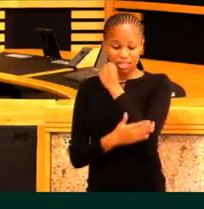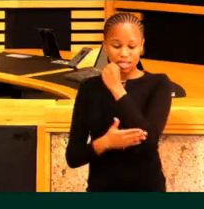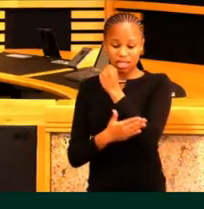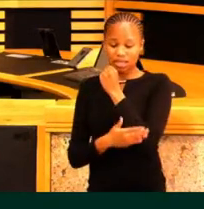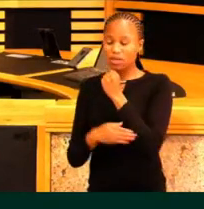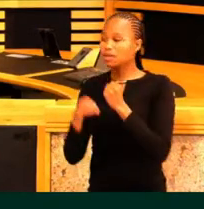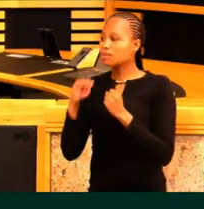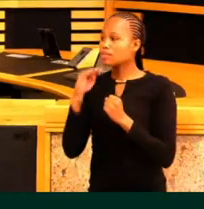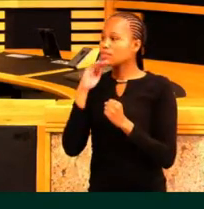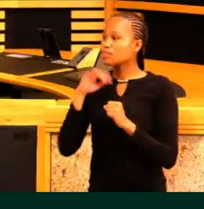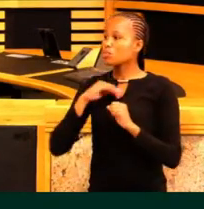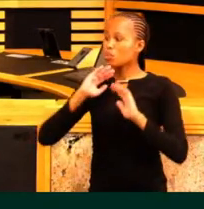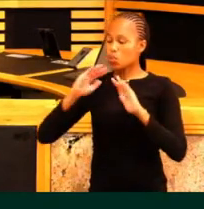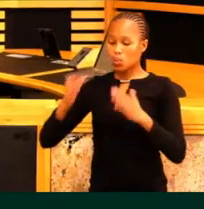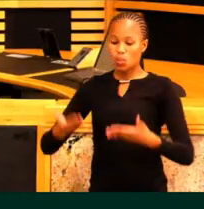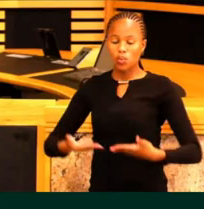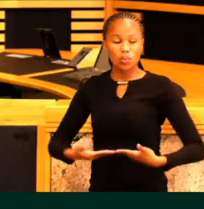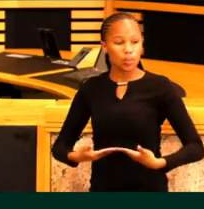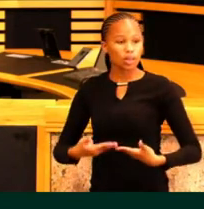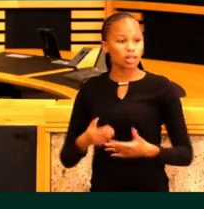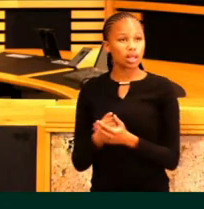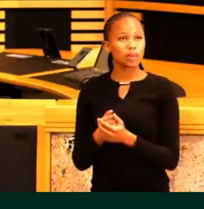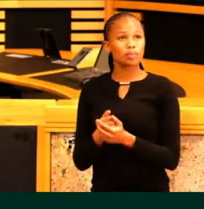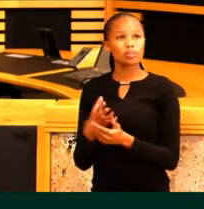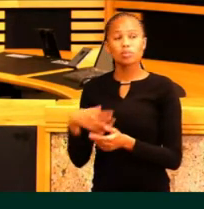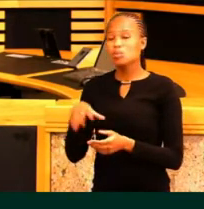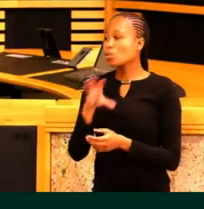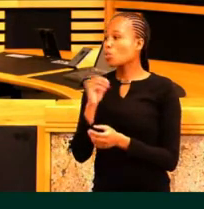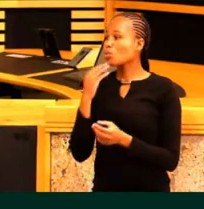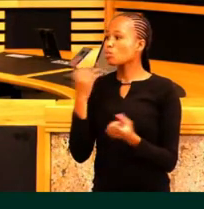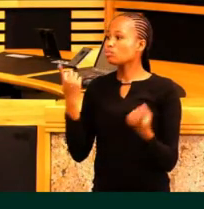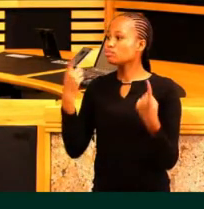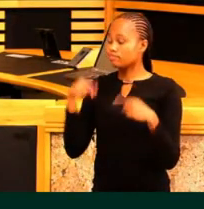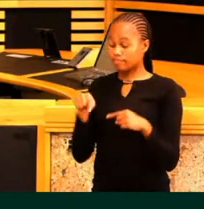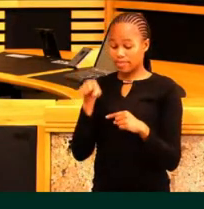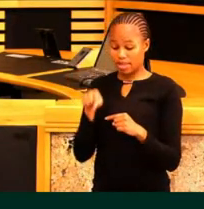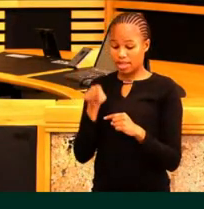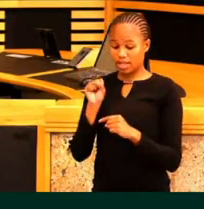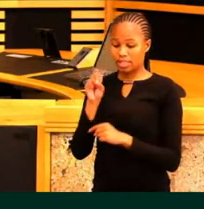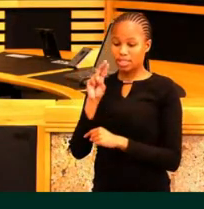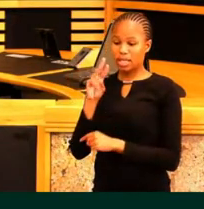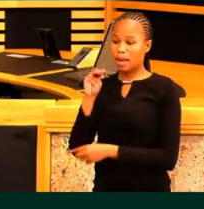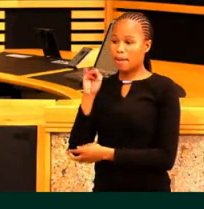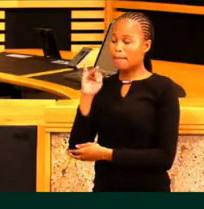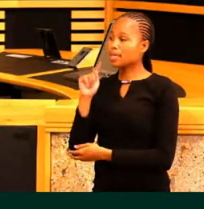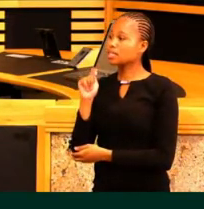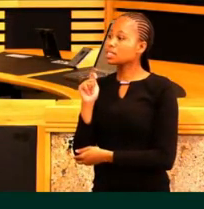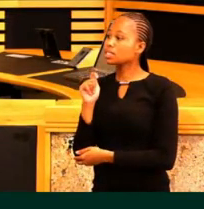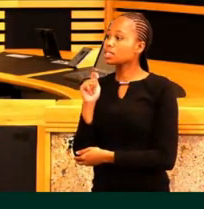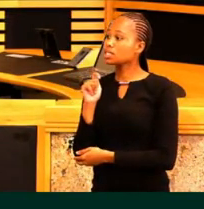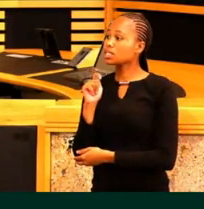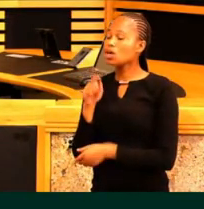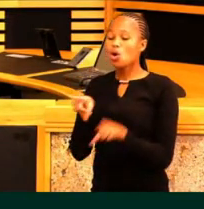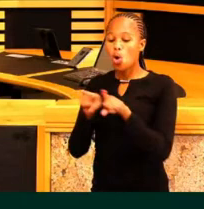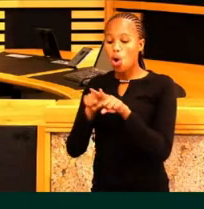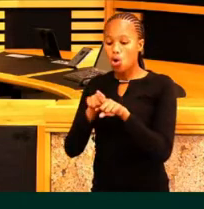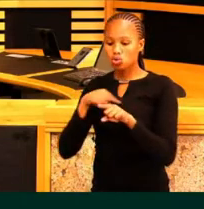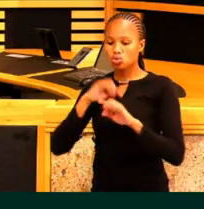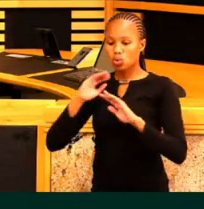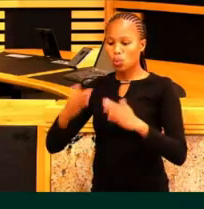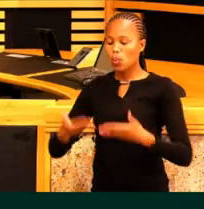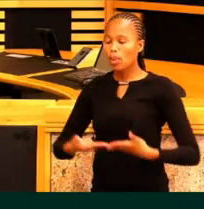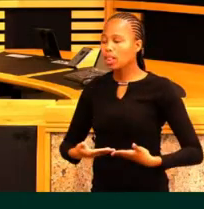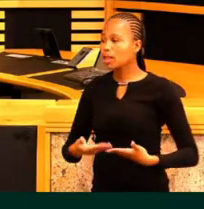somewhere and we welcome the Declarations made in that Summit at the break Summit and also welcome the